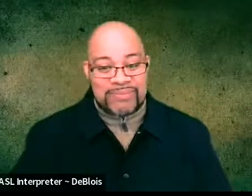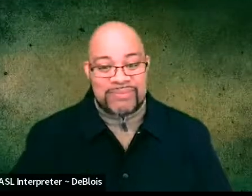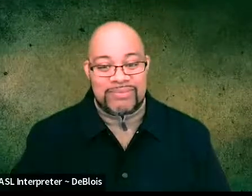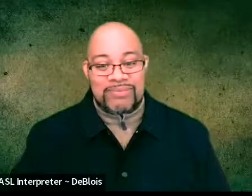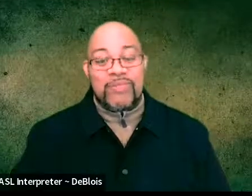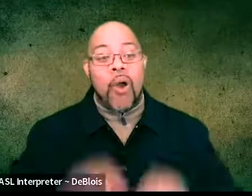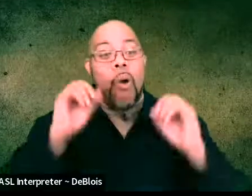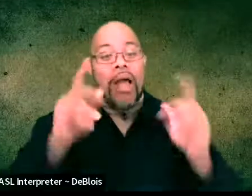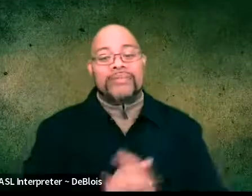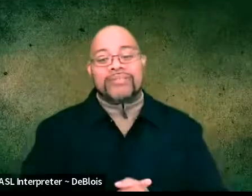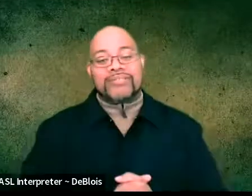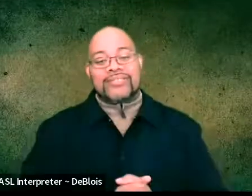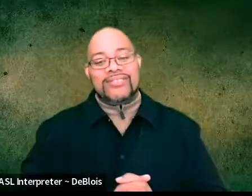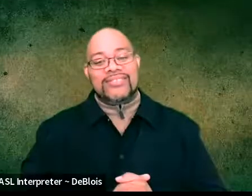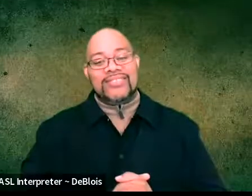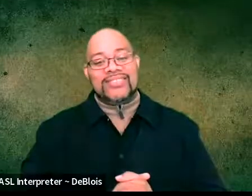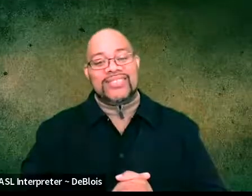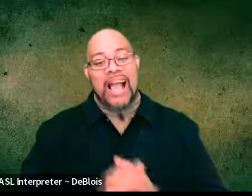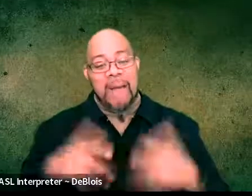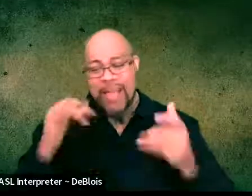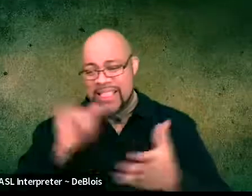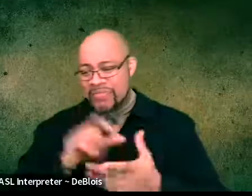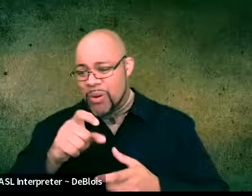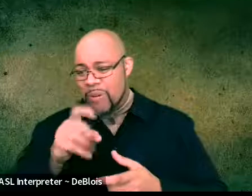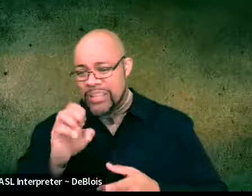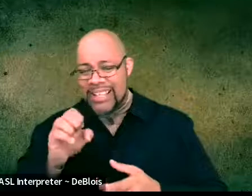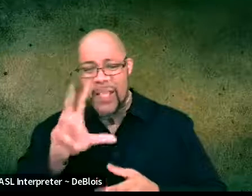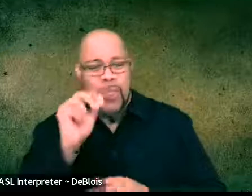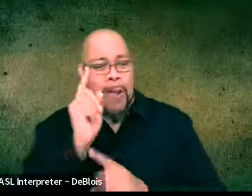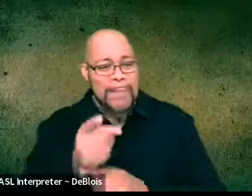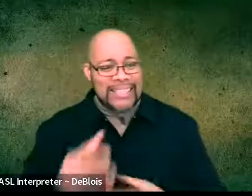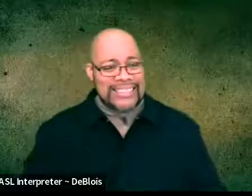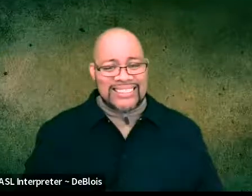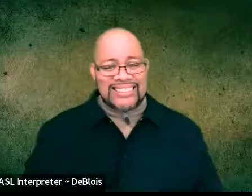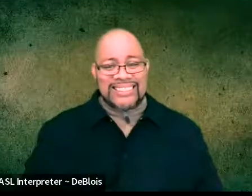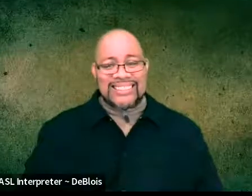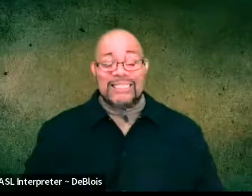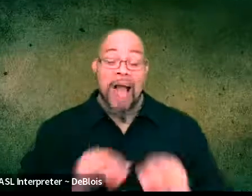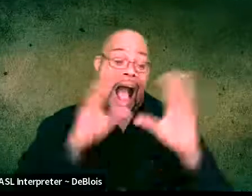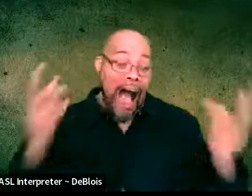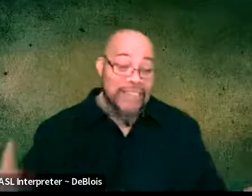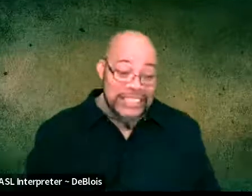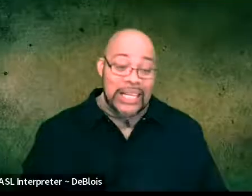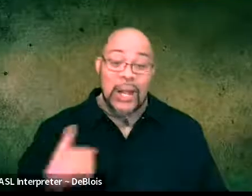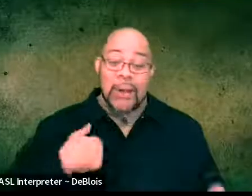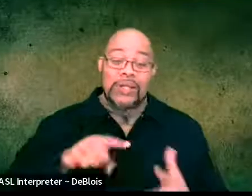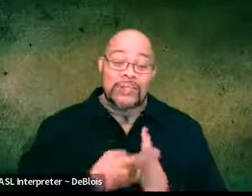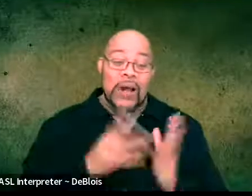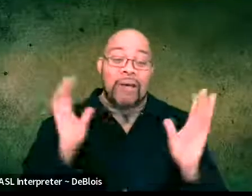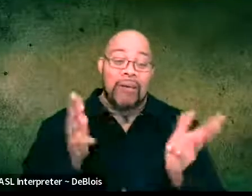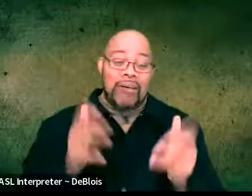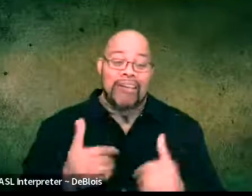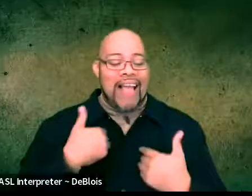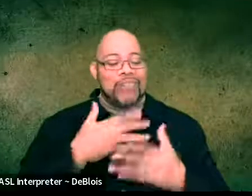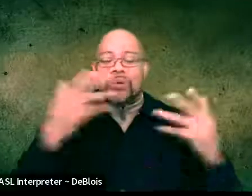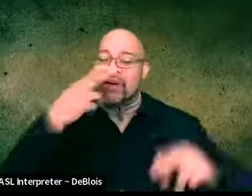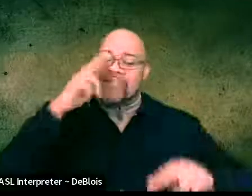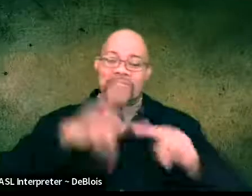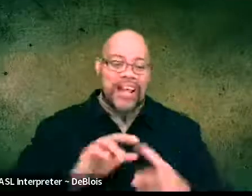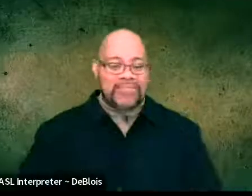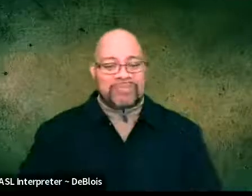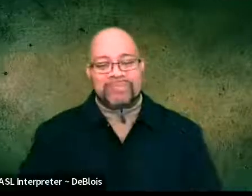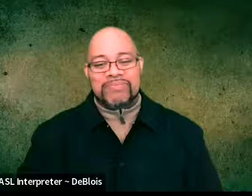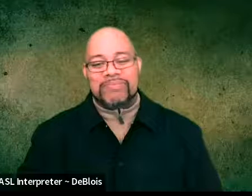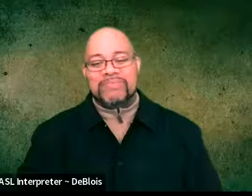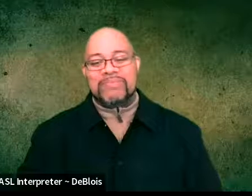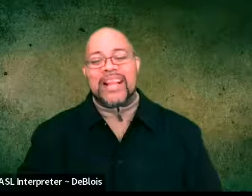All righty, y'all. I think, man, I'm mad because this was supposed to be like 30 minutes, but of course we started talking. Having too much fun. But no,